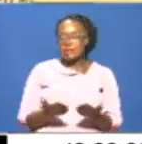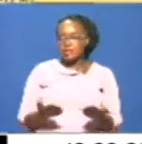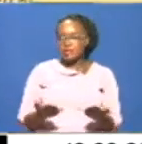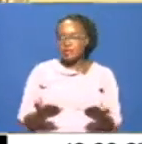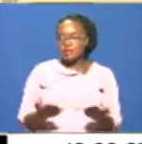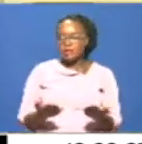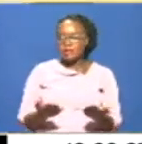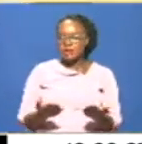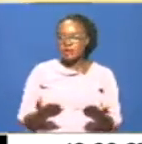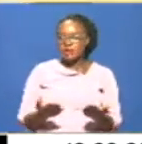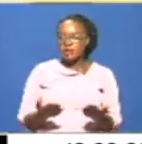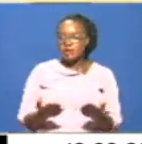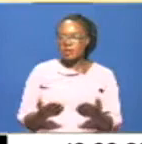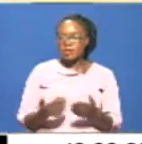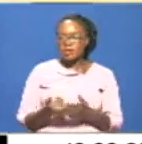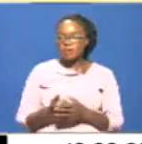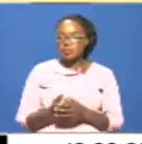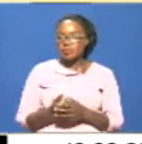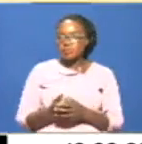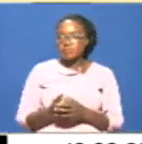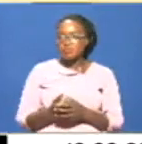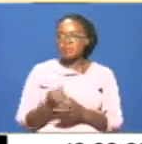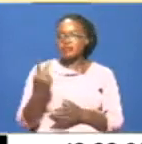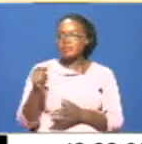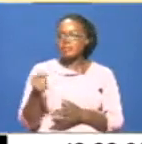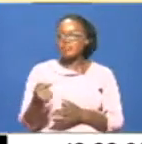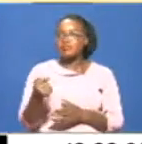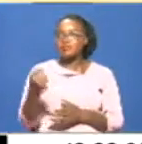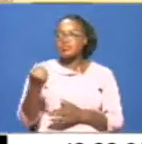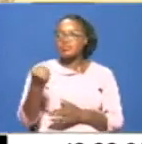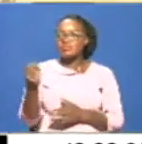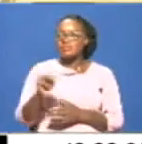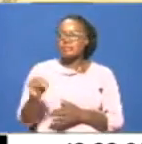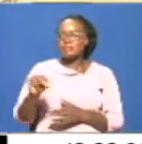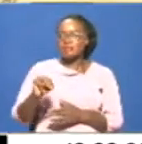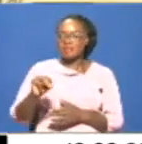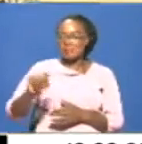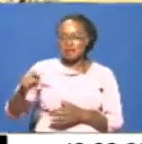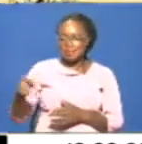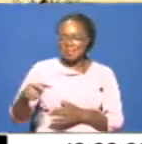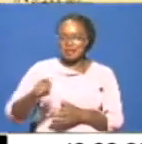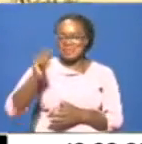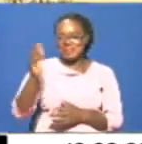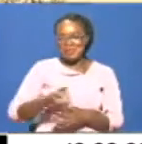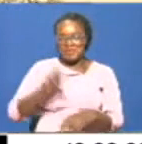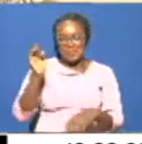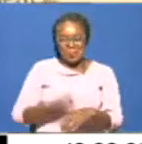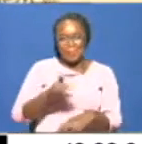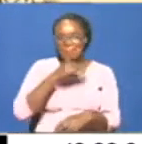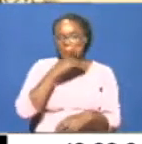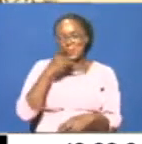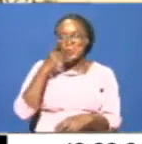the livelihood of over 2.5 million Kenyans affected by the drought